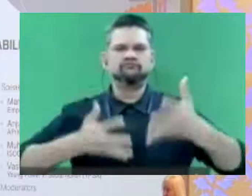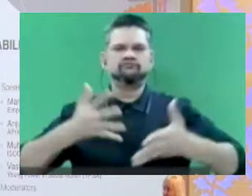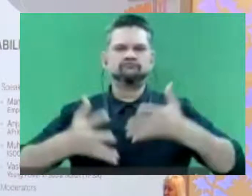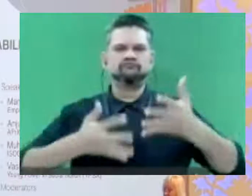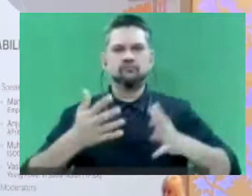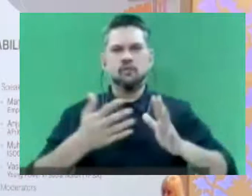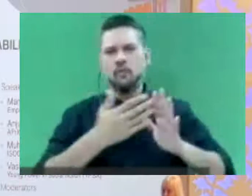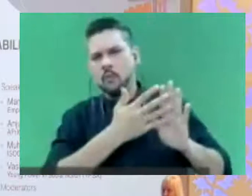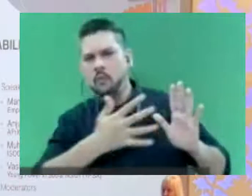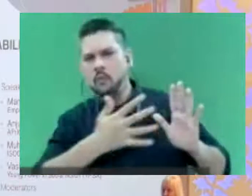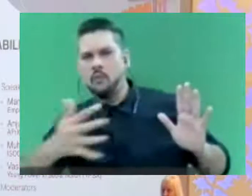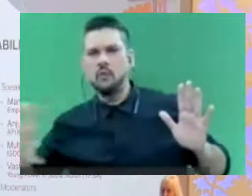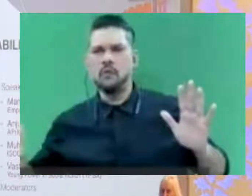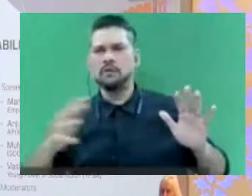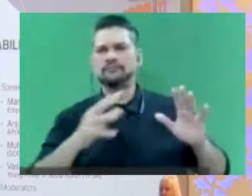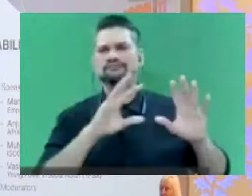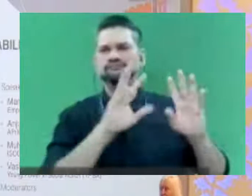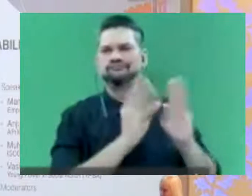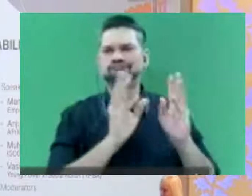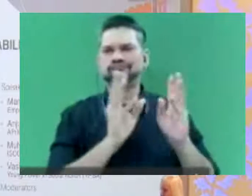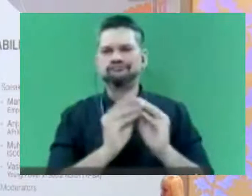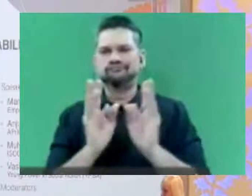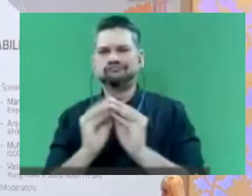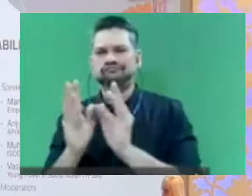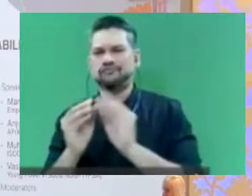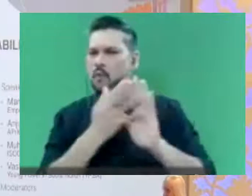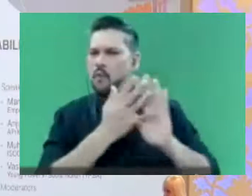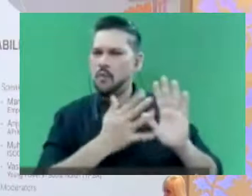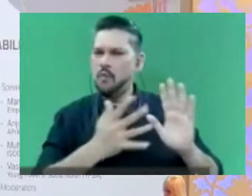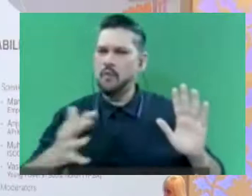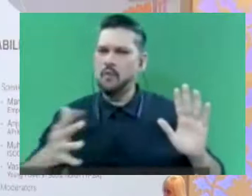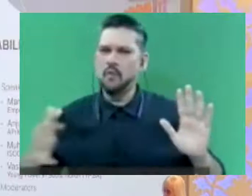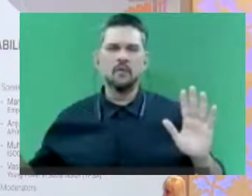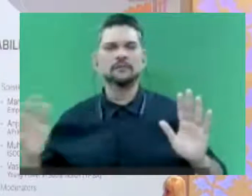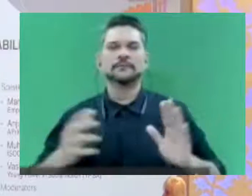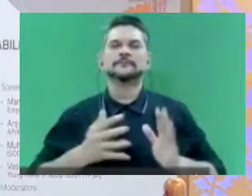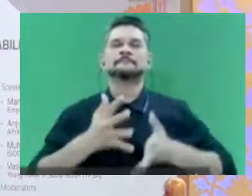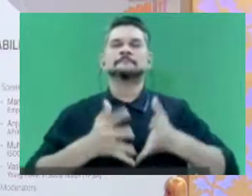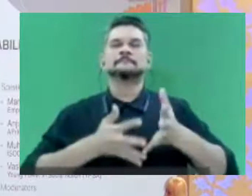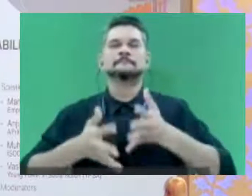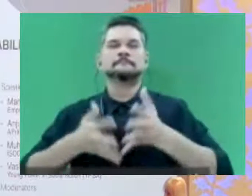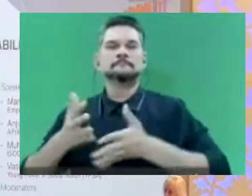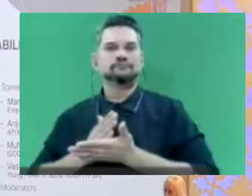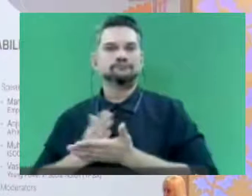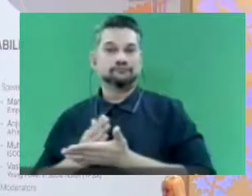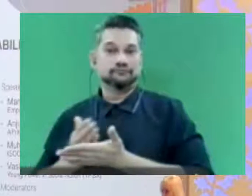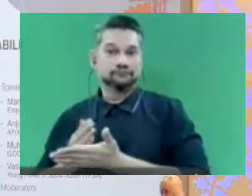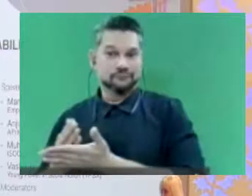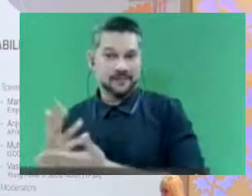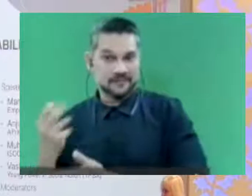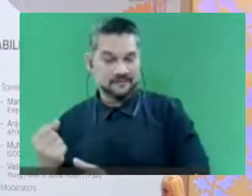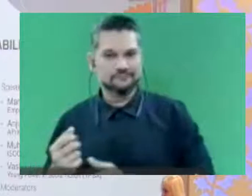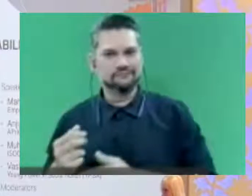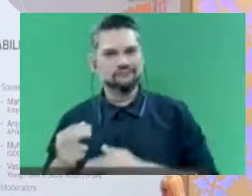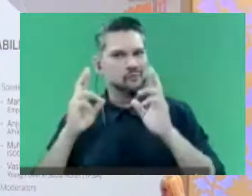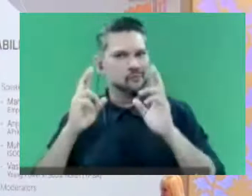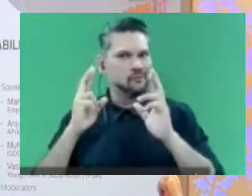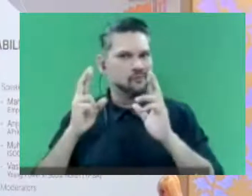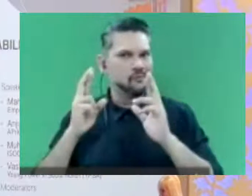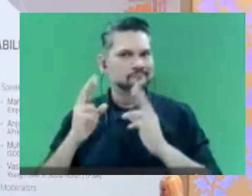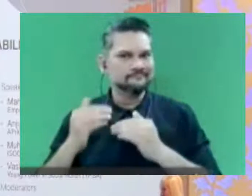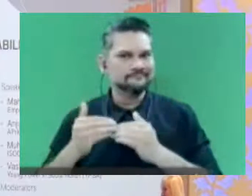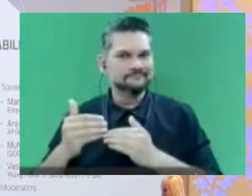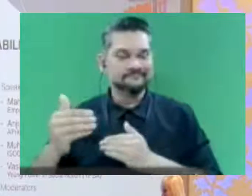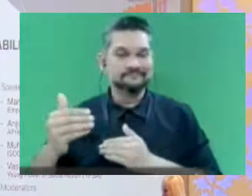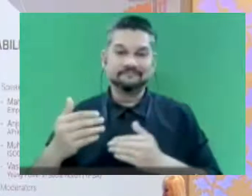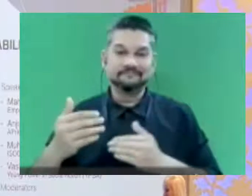sessions. So we are moving along that path. So again, we're very happy to have